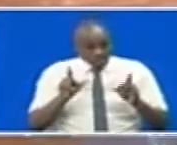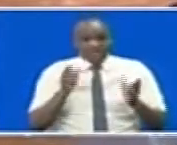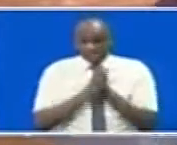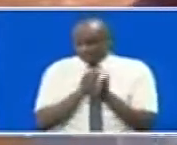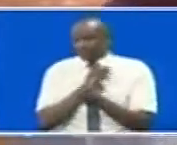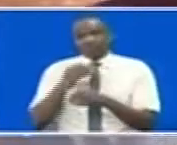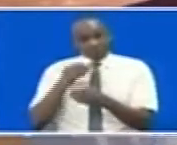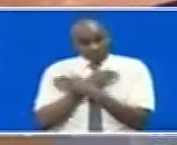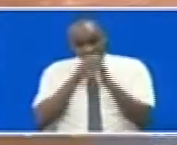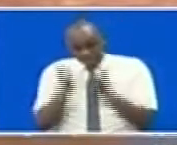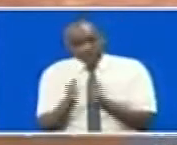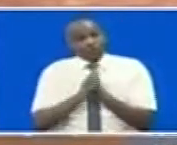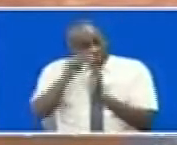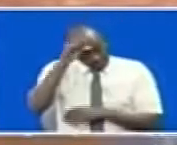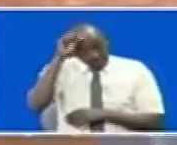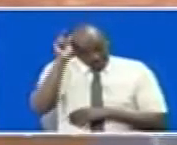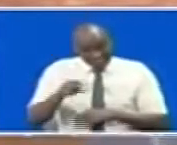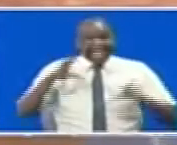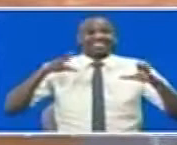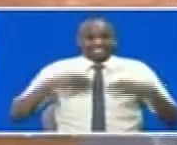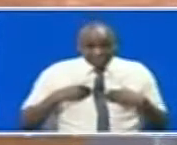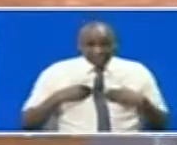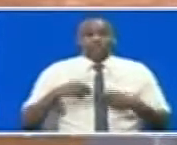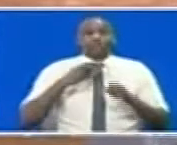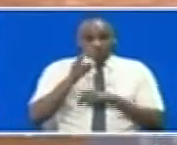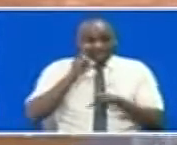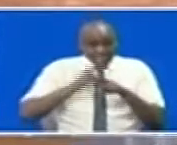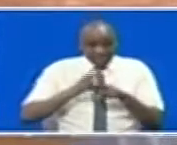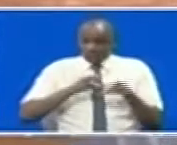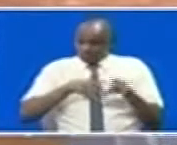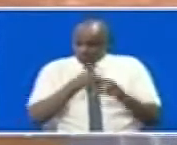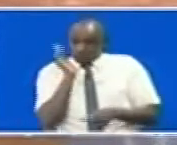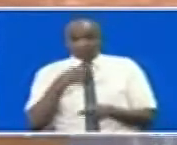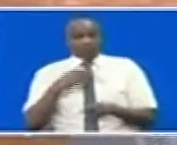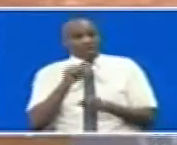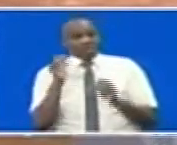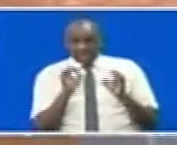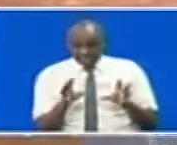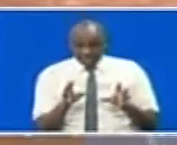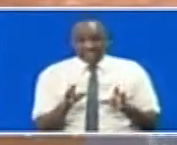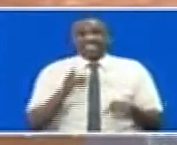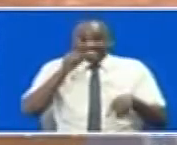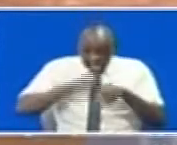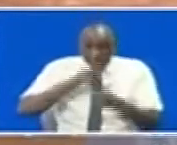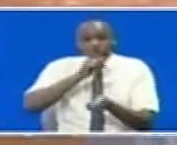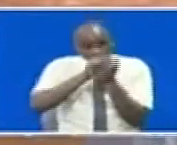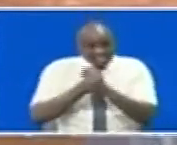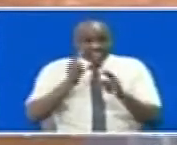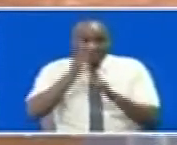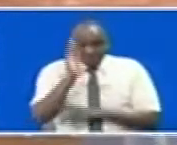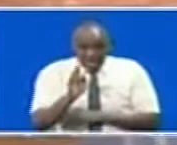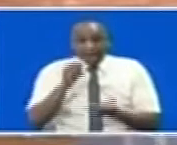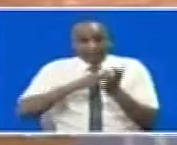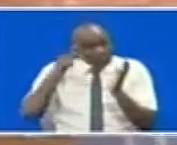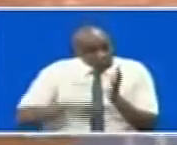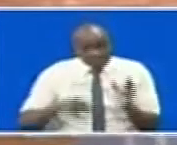to you. And the state also has to accept that you are not running away from liabilities. Because the moment you change your name, it